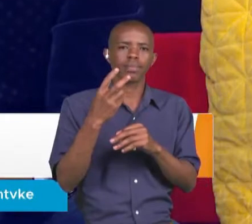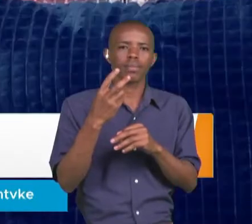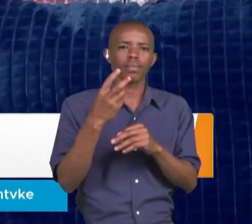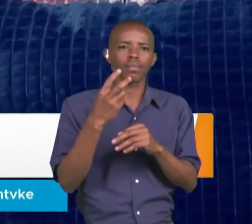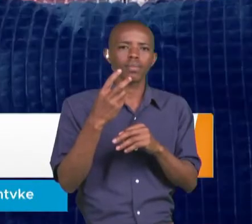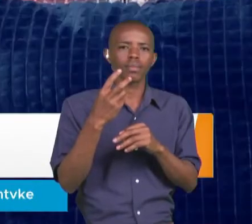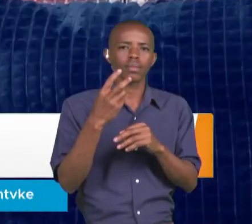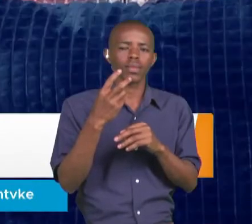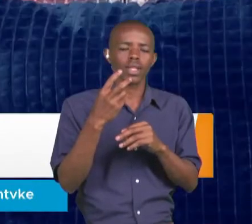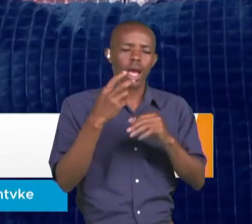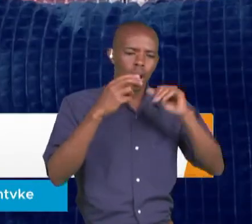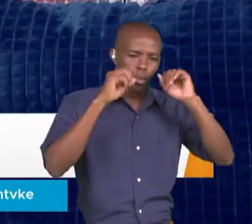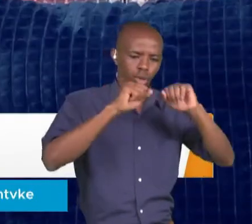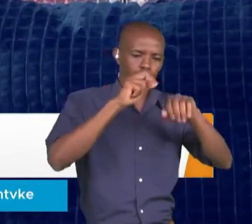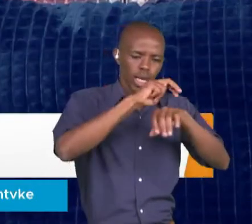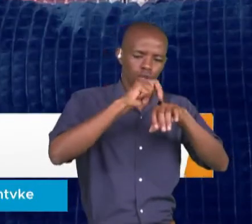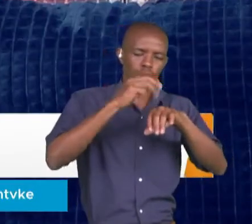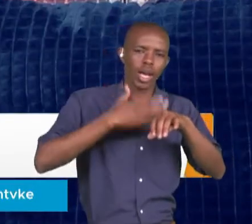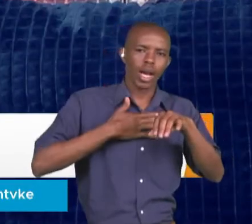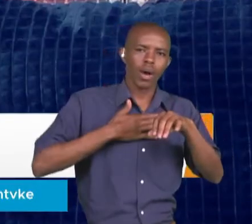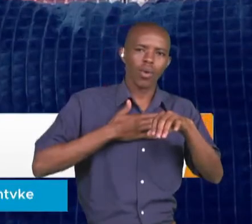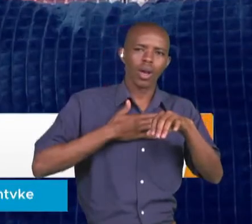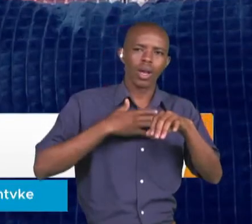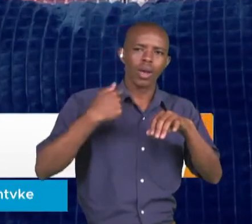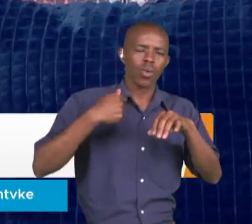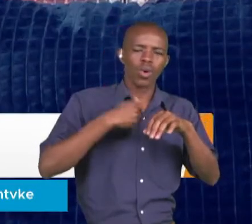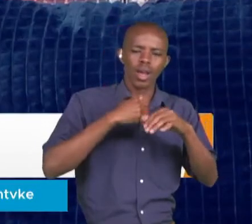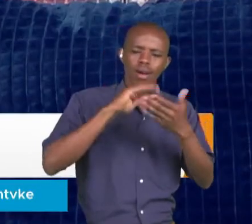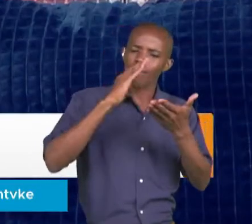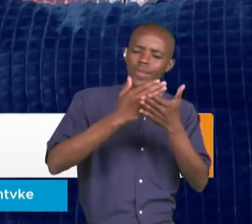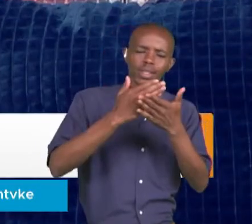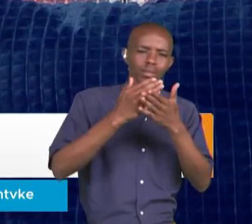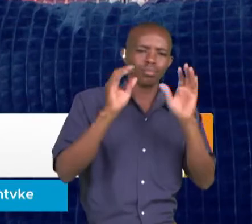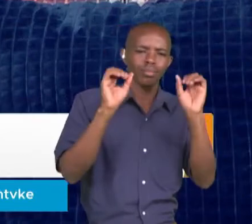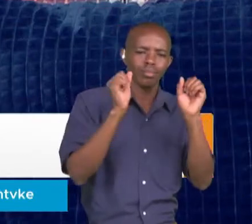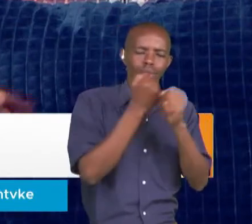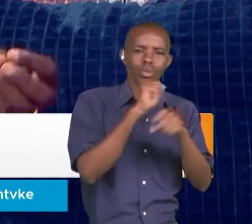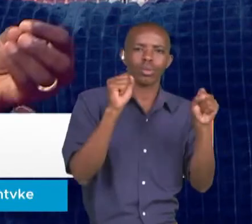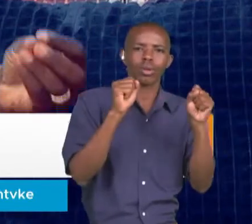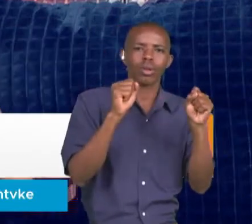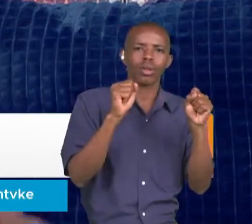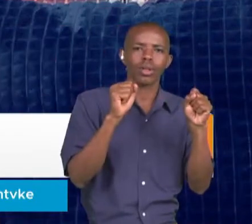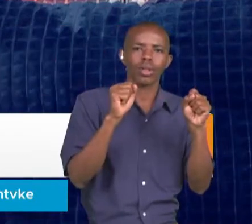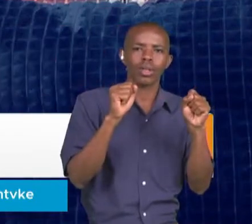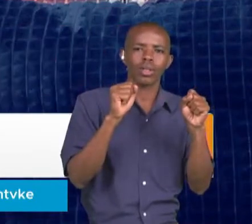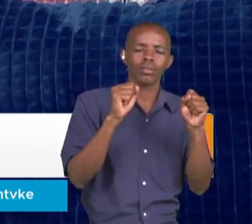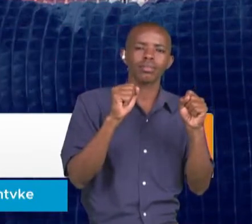our vulnerability as, okay, a nation, okay, we are absolutely vulnerable to this, given on the fact that our